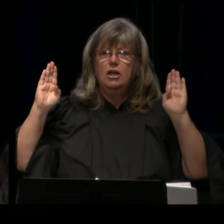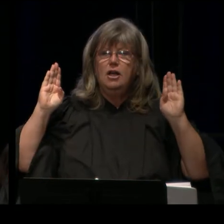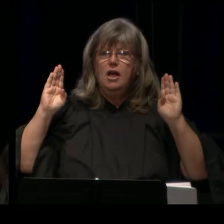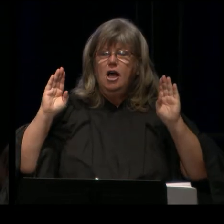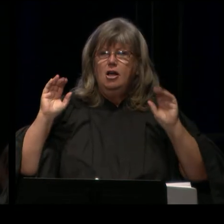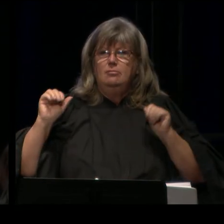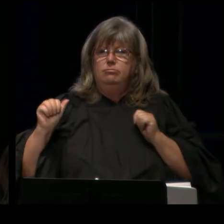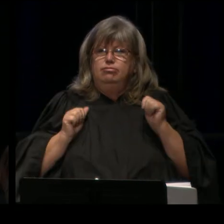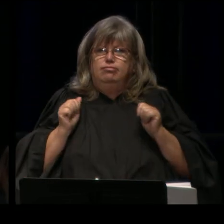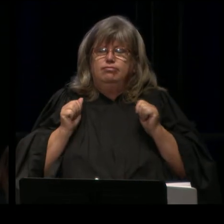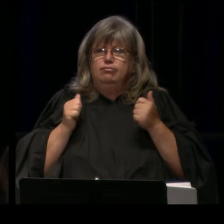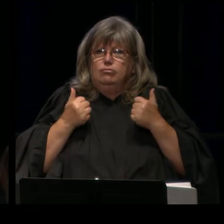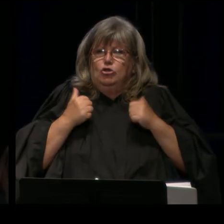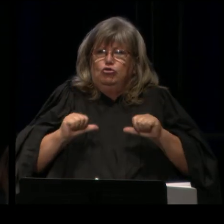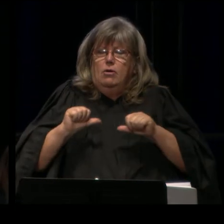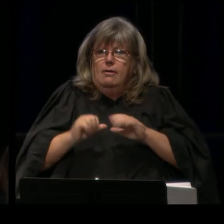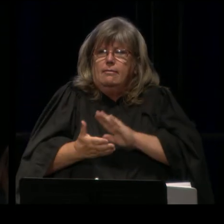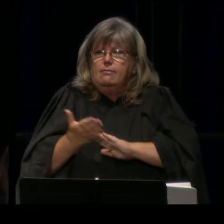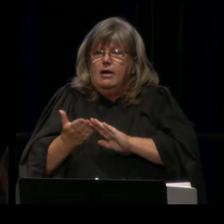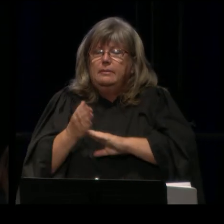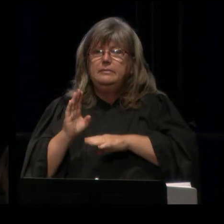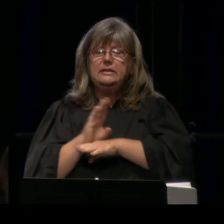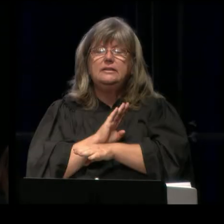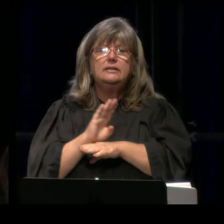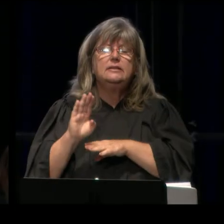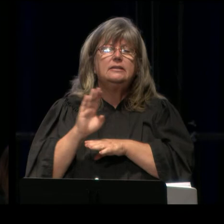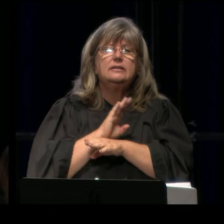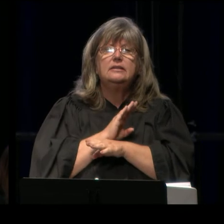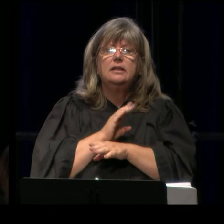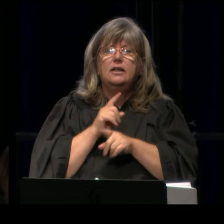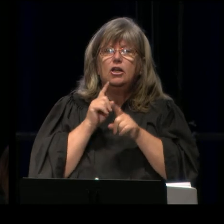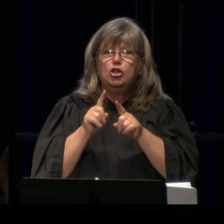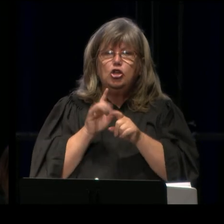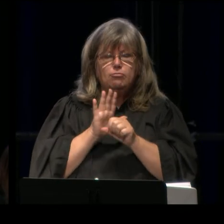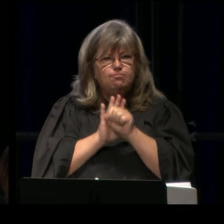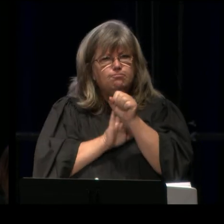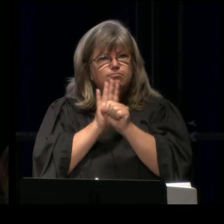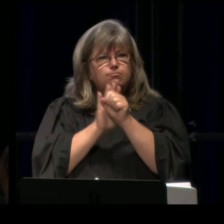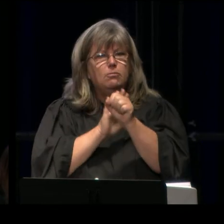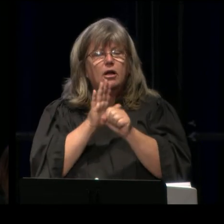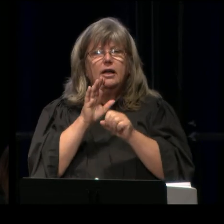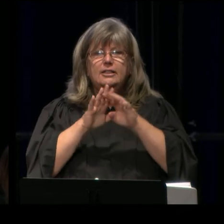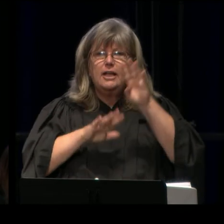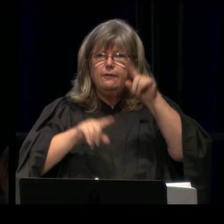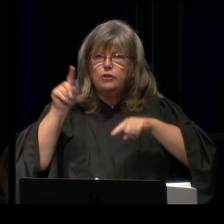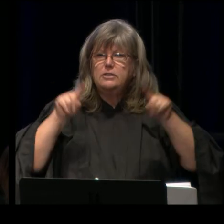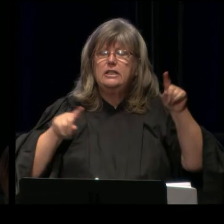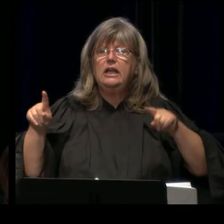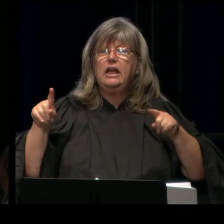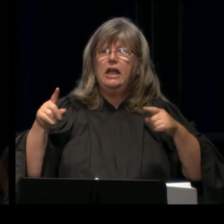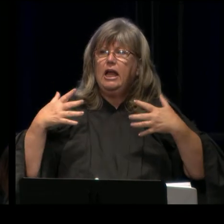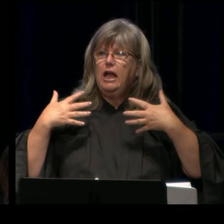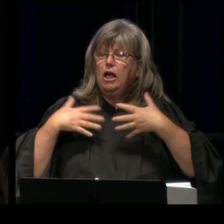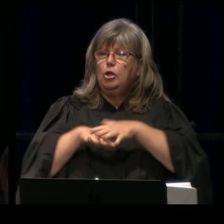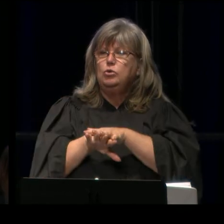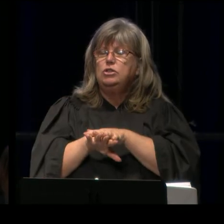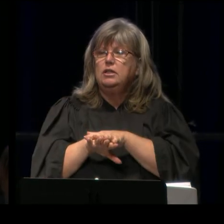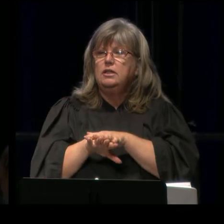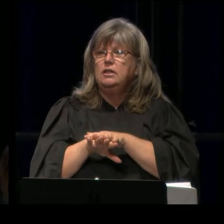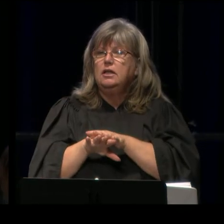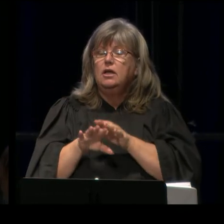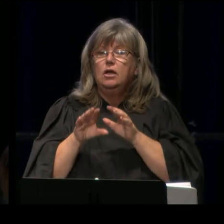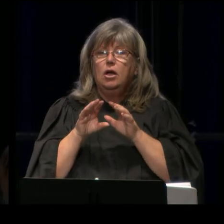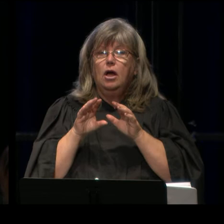entrepreneurial muscles, and you championed diversity and inclusion. Without hesitation or